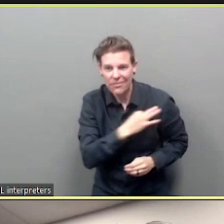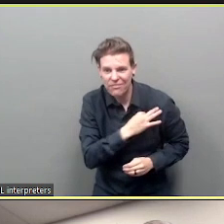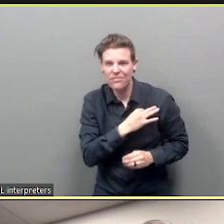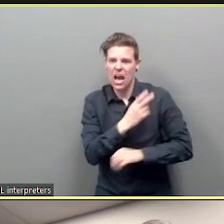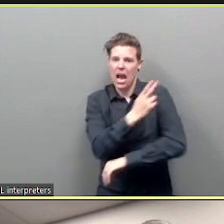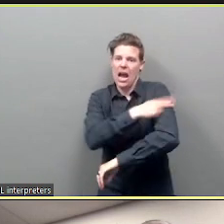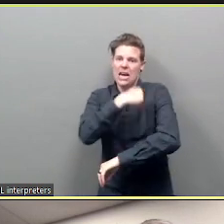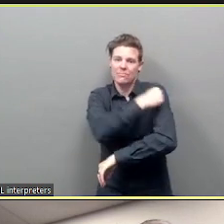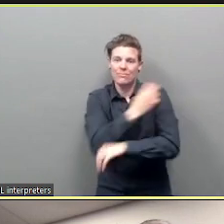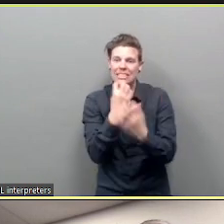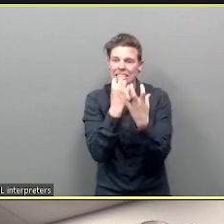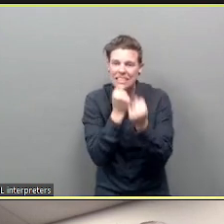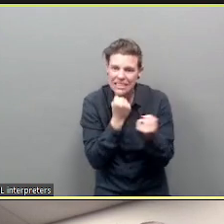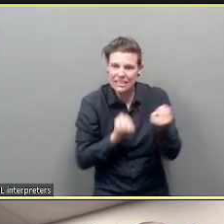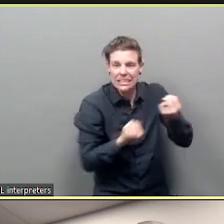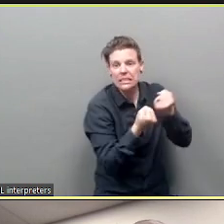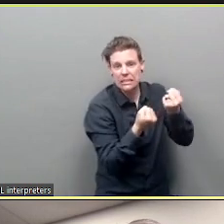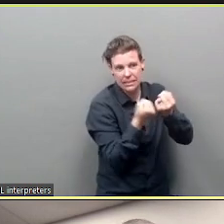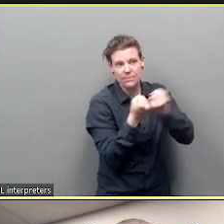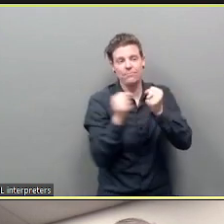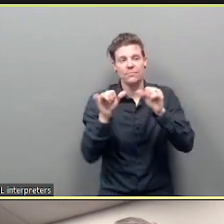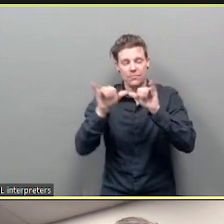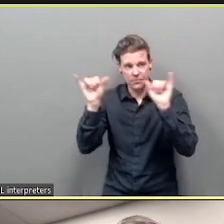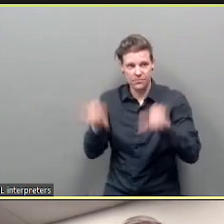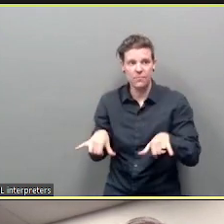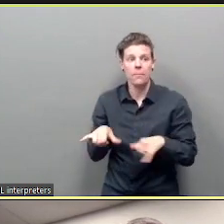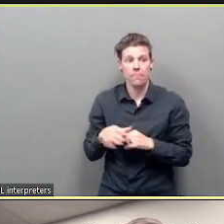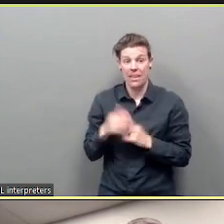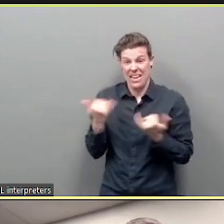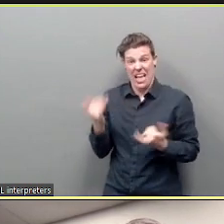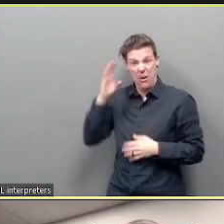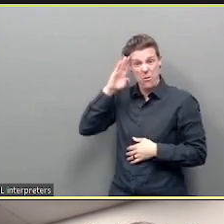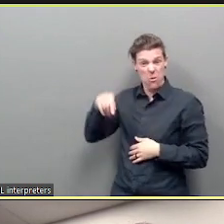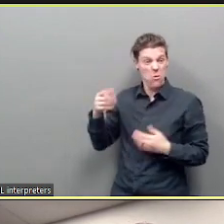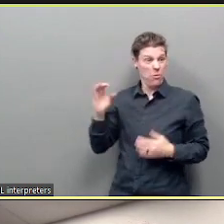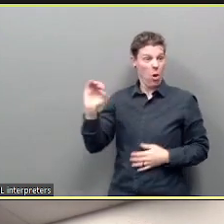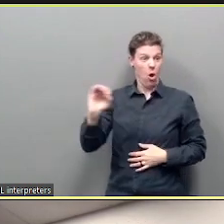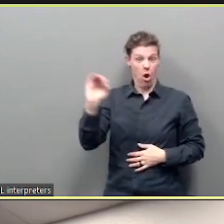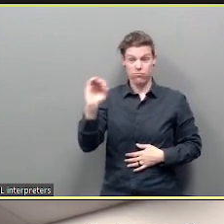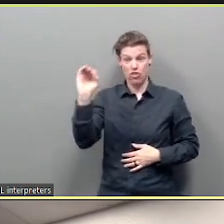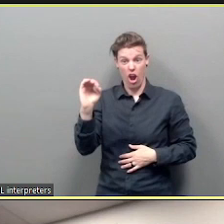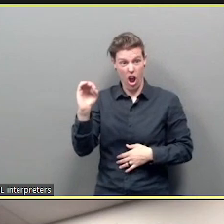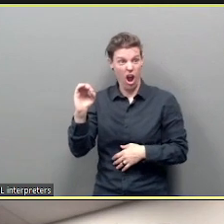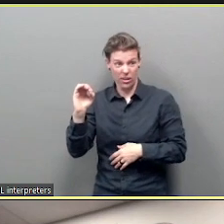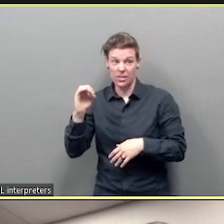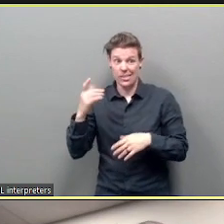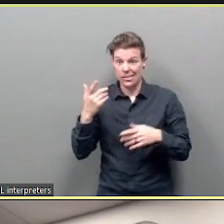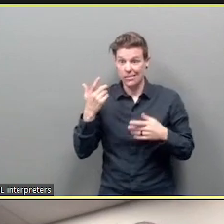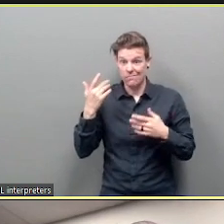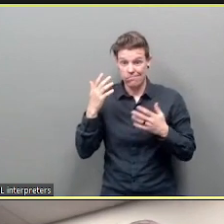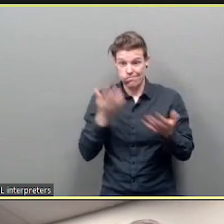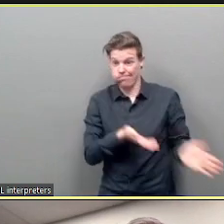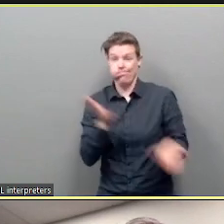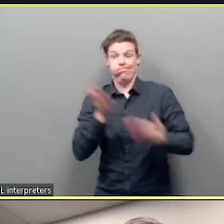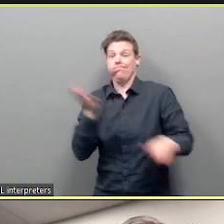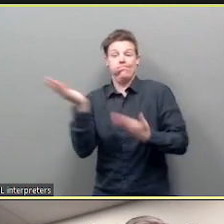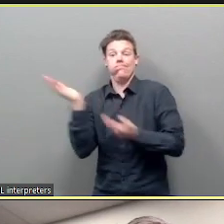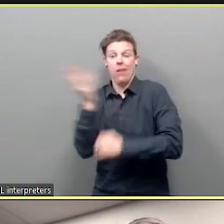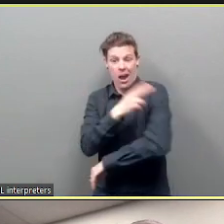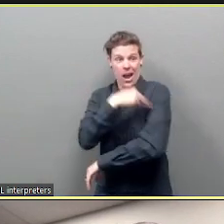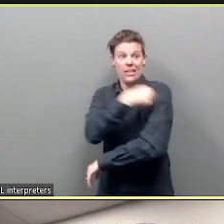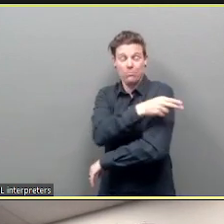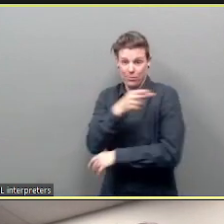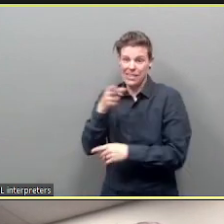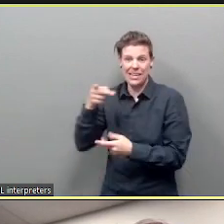lower hospitalization rate, if we have record number of cases, that produces, so half the hospitalization